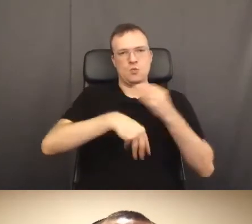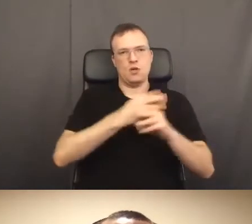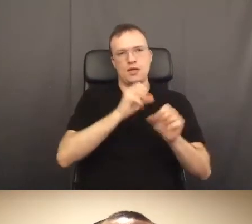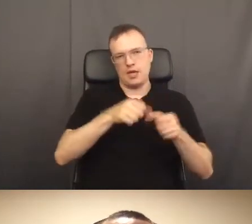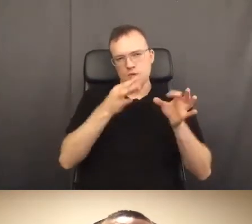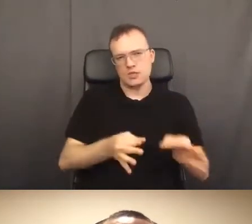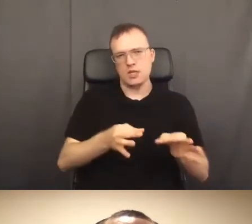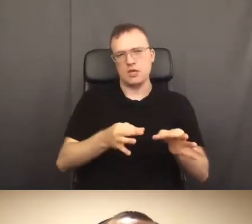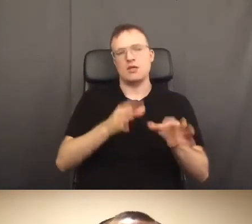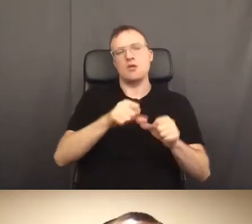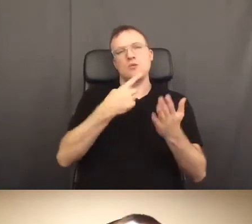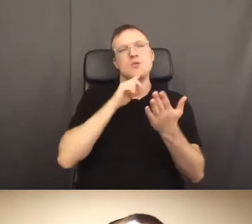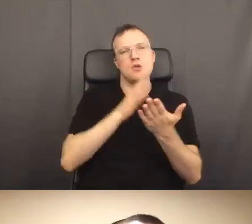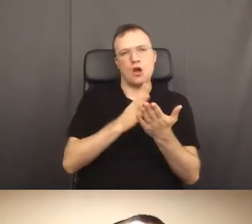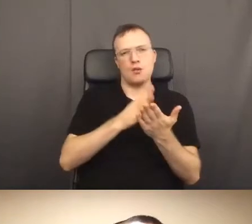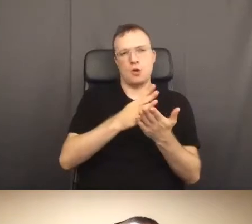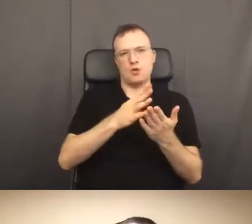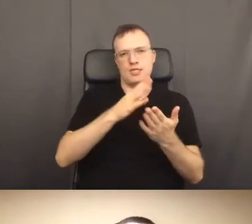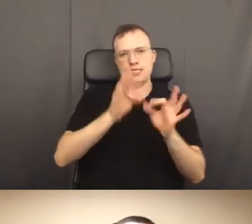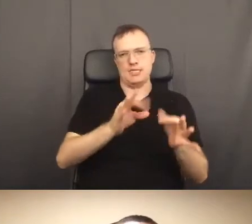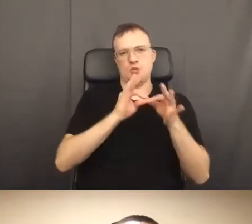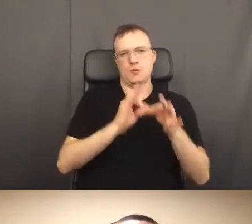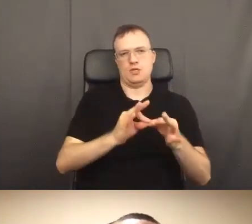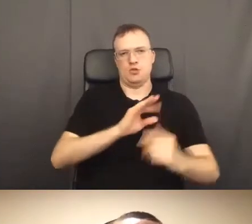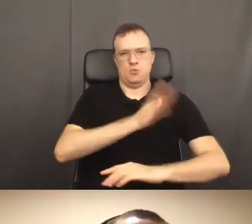film? Yeah, so basically,